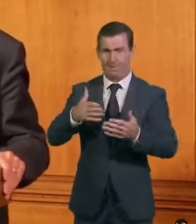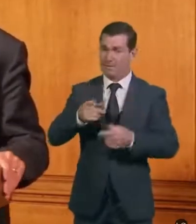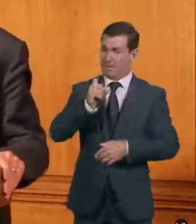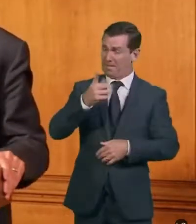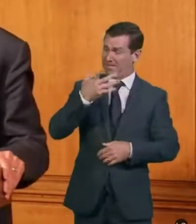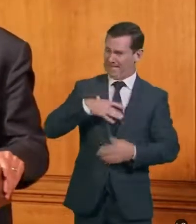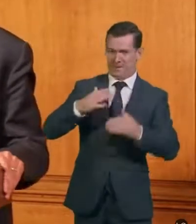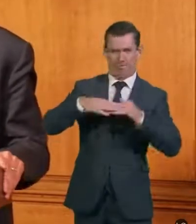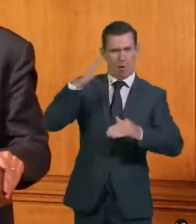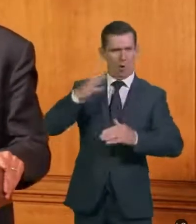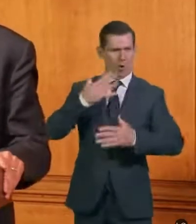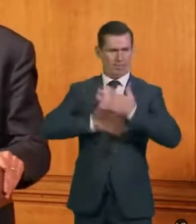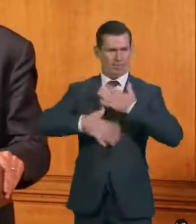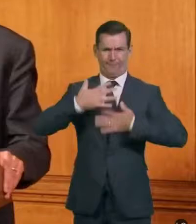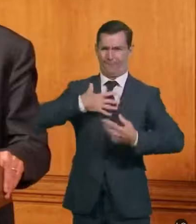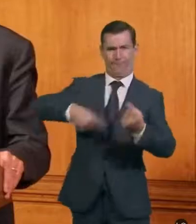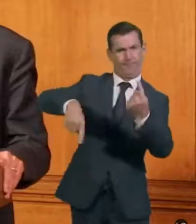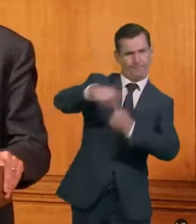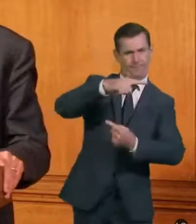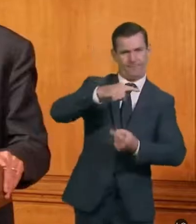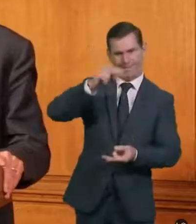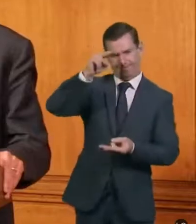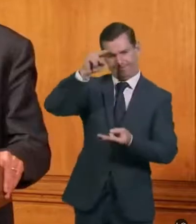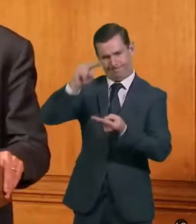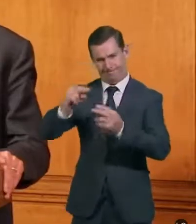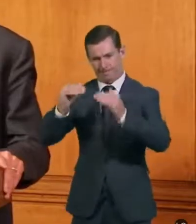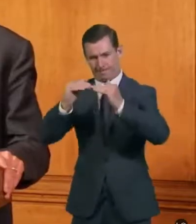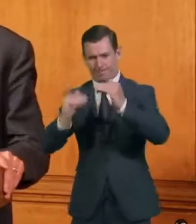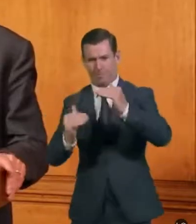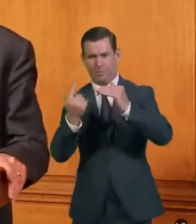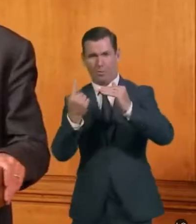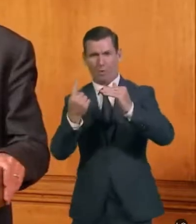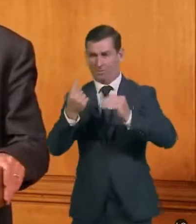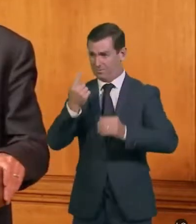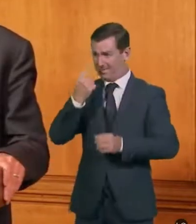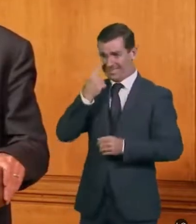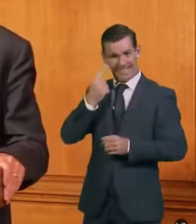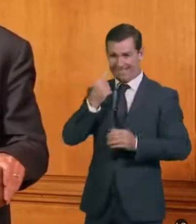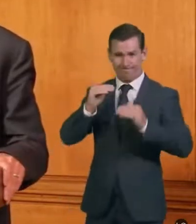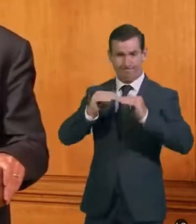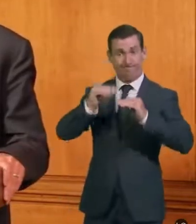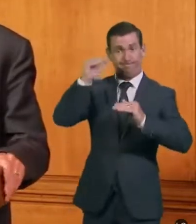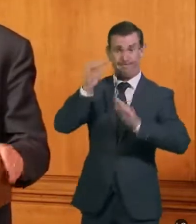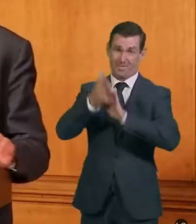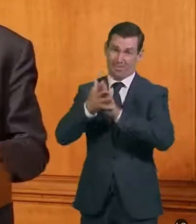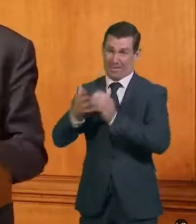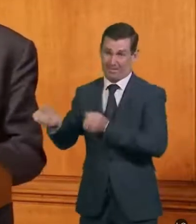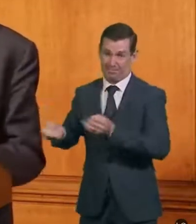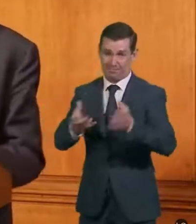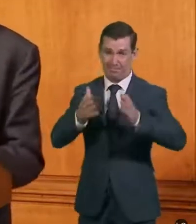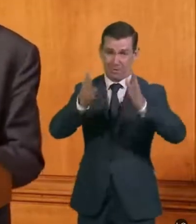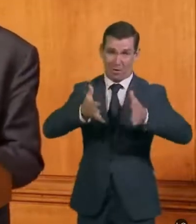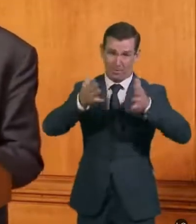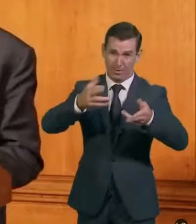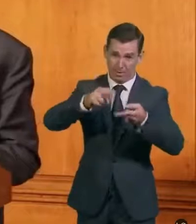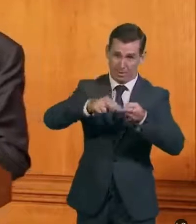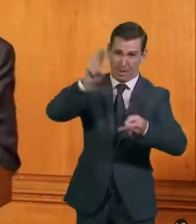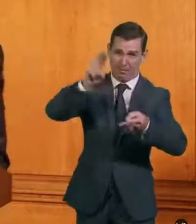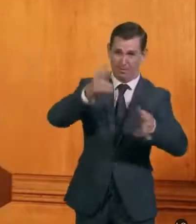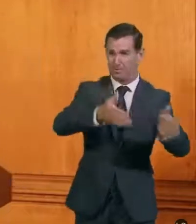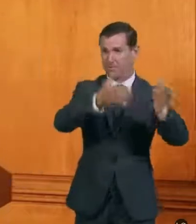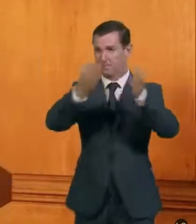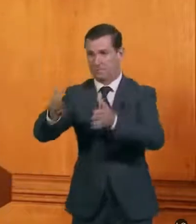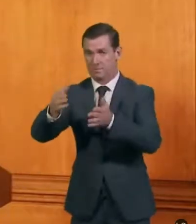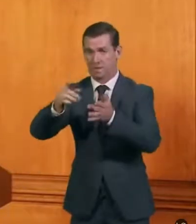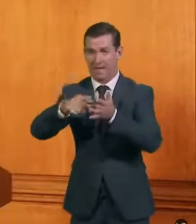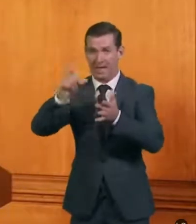see the numbers are increasing, leading to hospitalizations, leading to intensive care unit admissions, and that's a current state of affairs